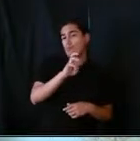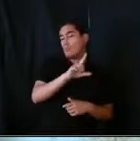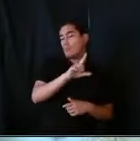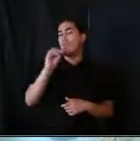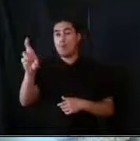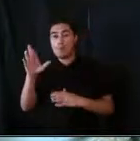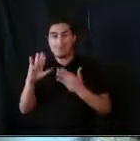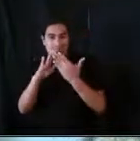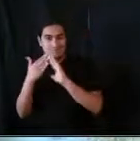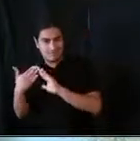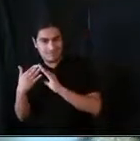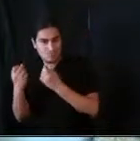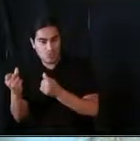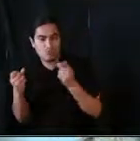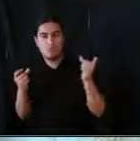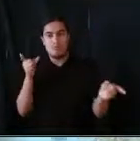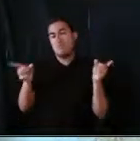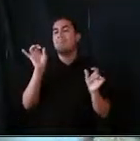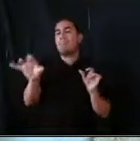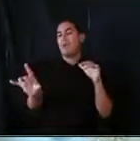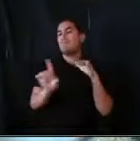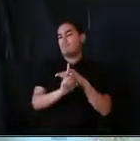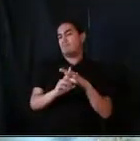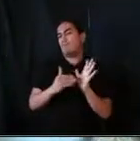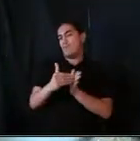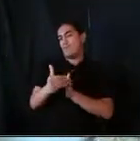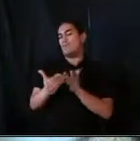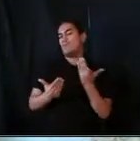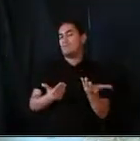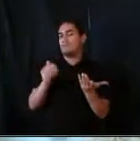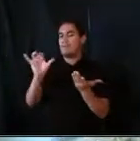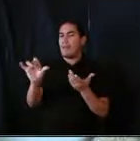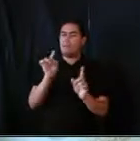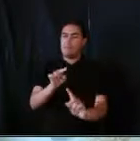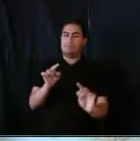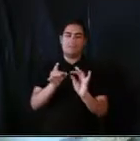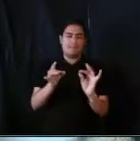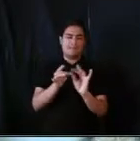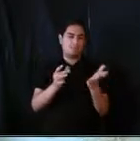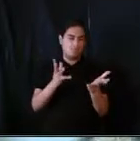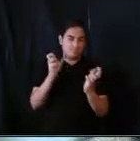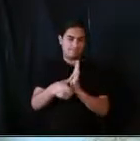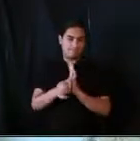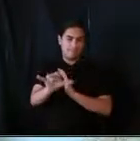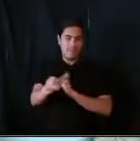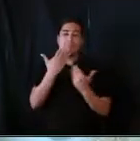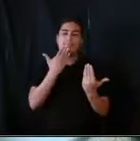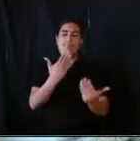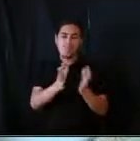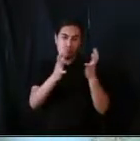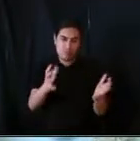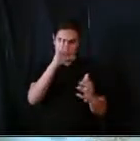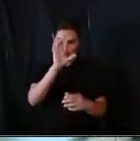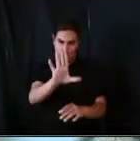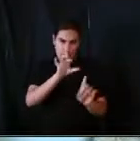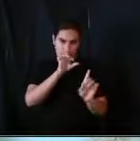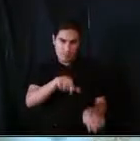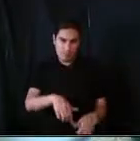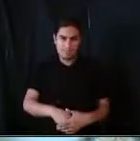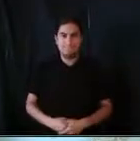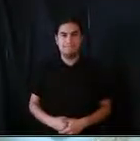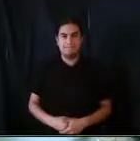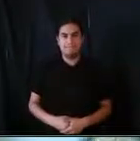cores came up as well so just want to make sure that point was made thank you so much for your response thank